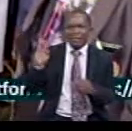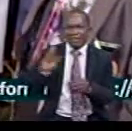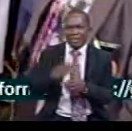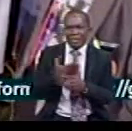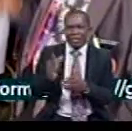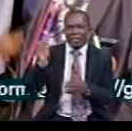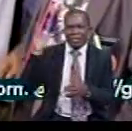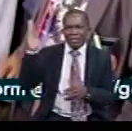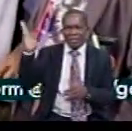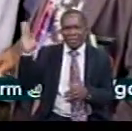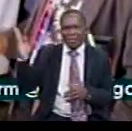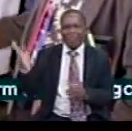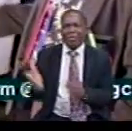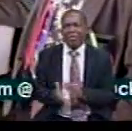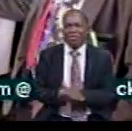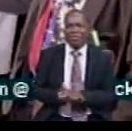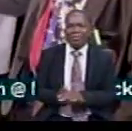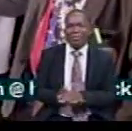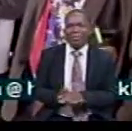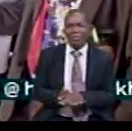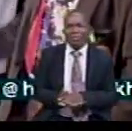Yes.